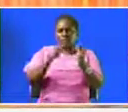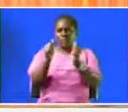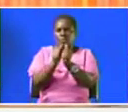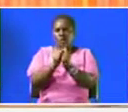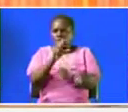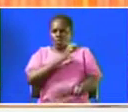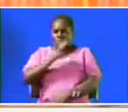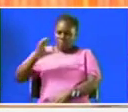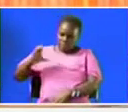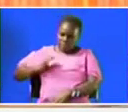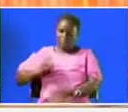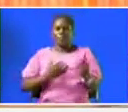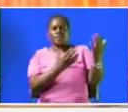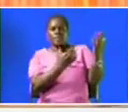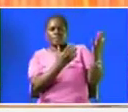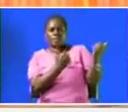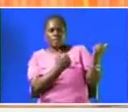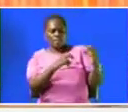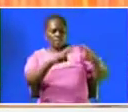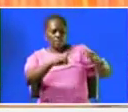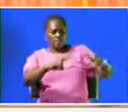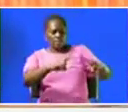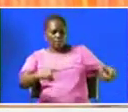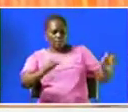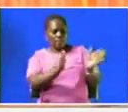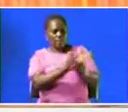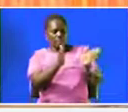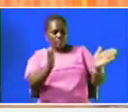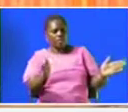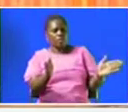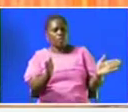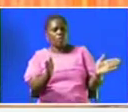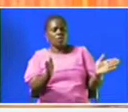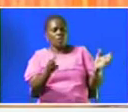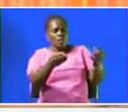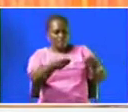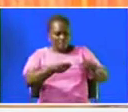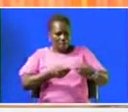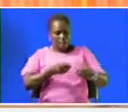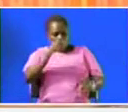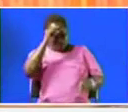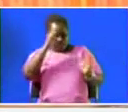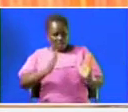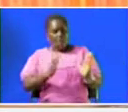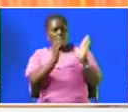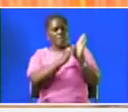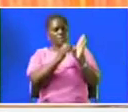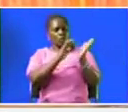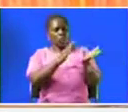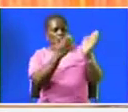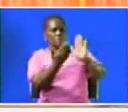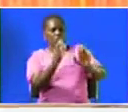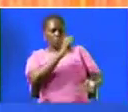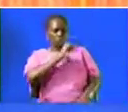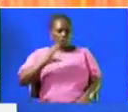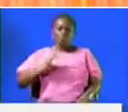therefore expects that the Inspector General shall produce the Governor for Machakos before this committee